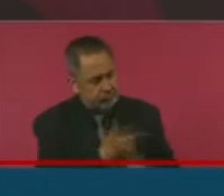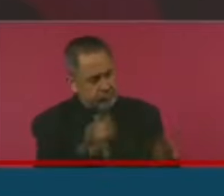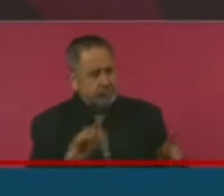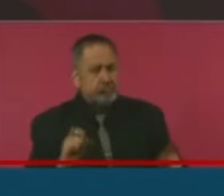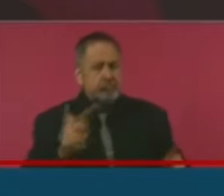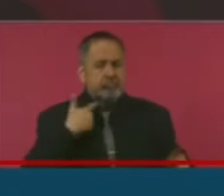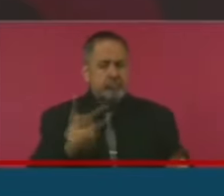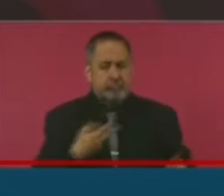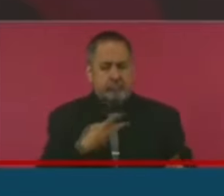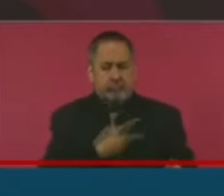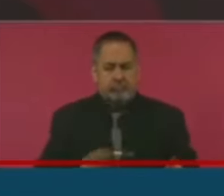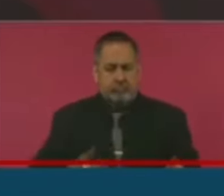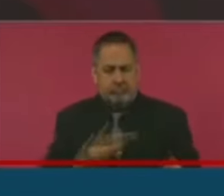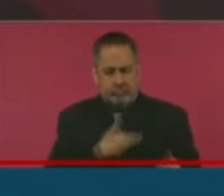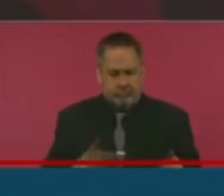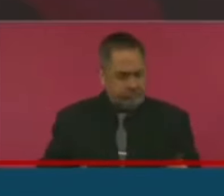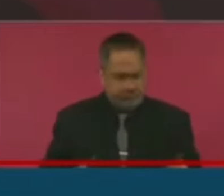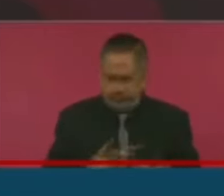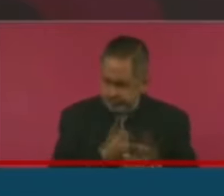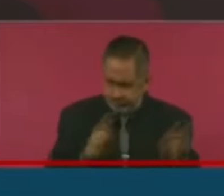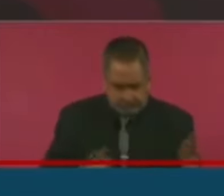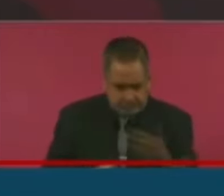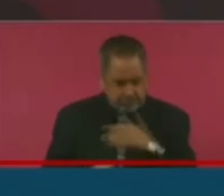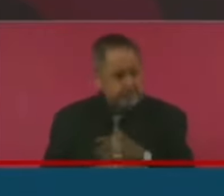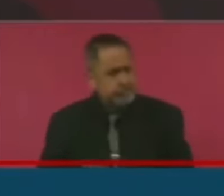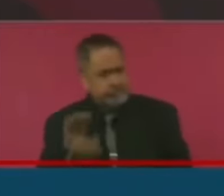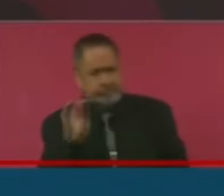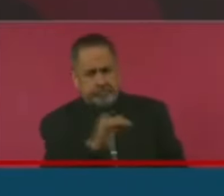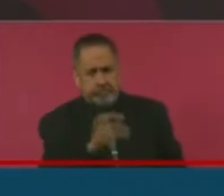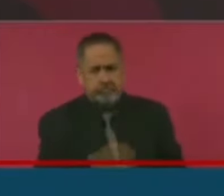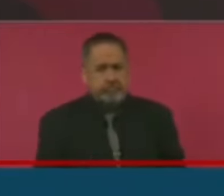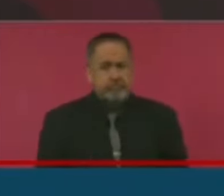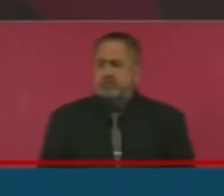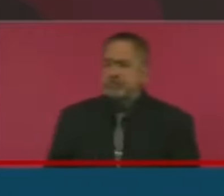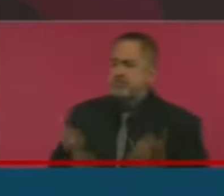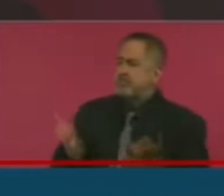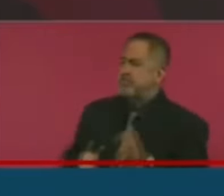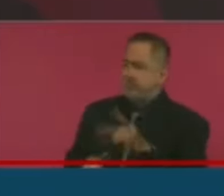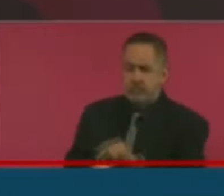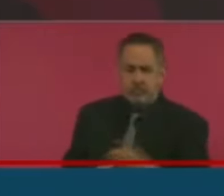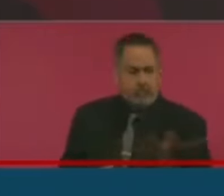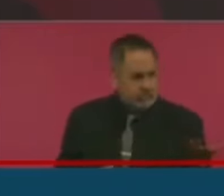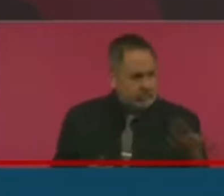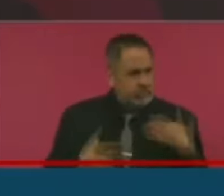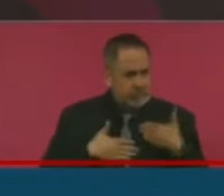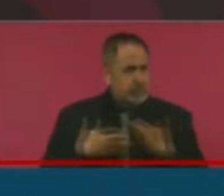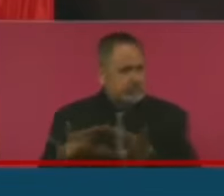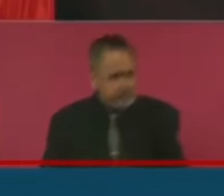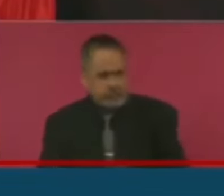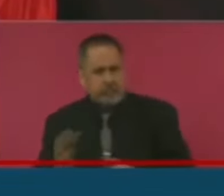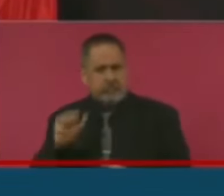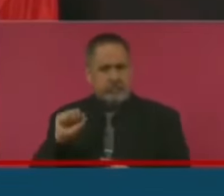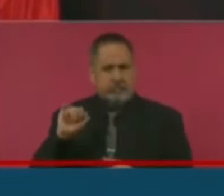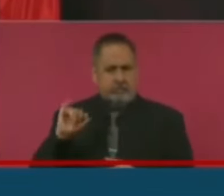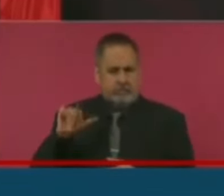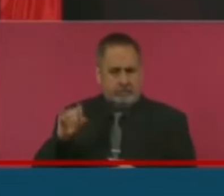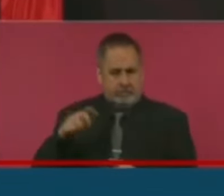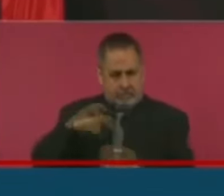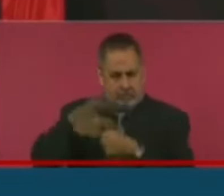He has been granted it in Mexico, and they have not bothered.